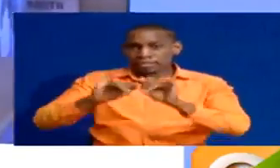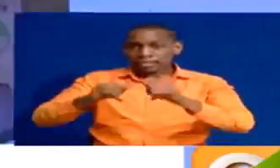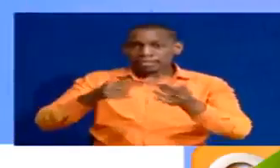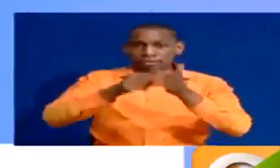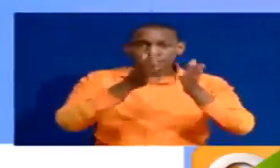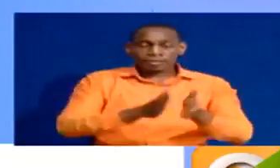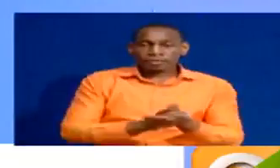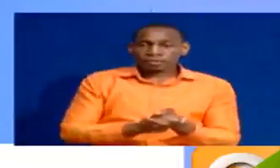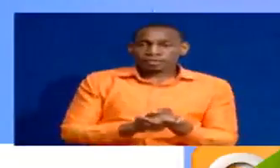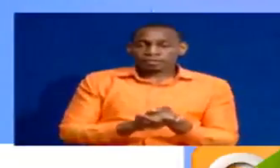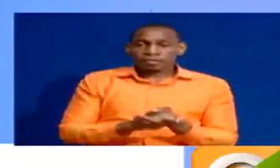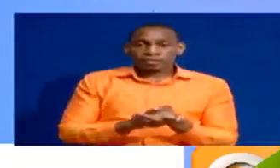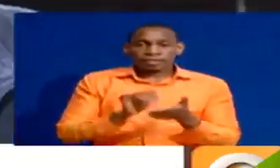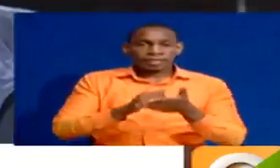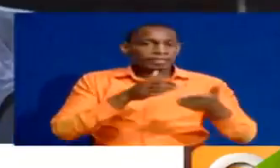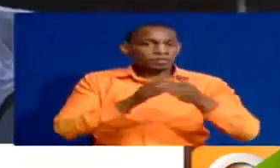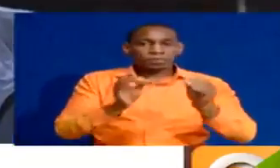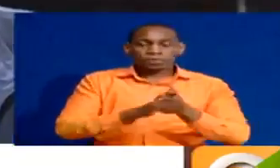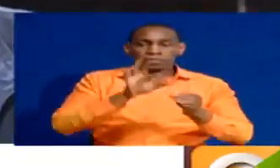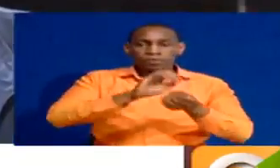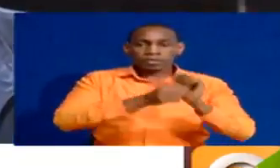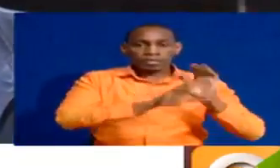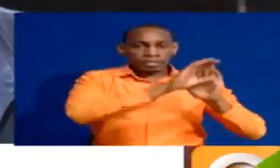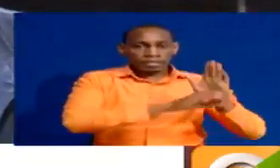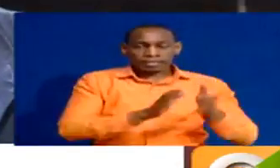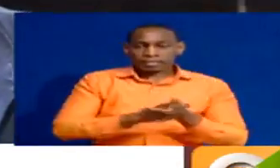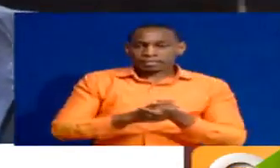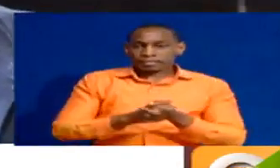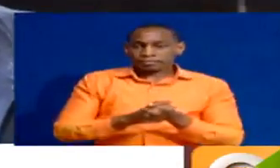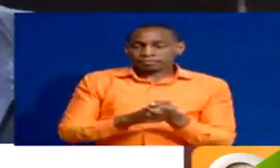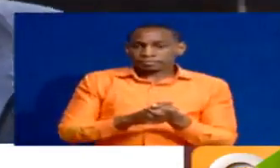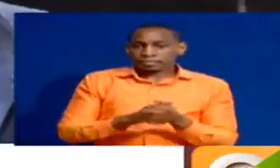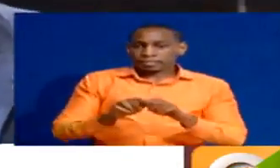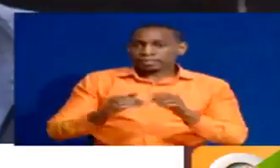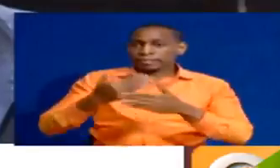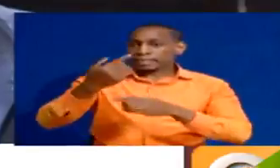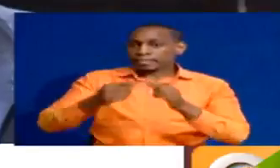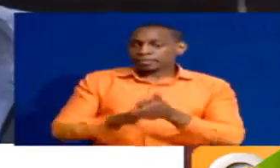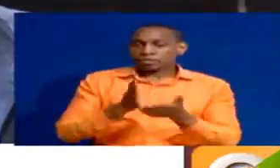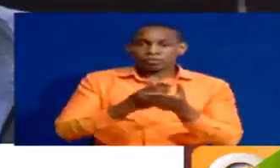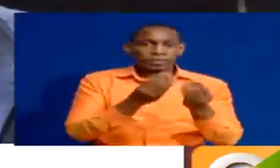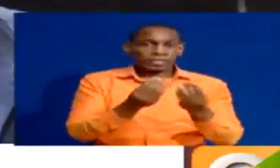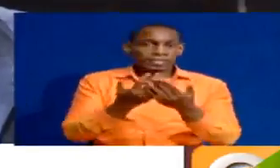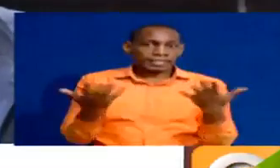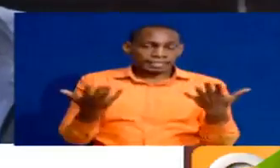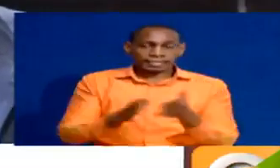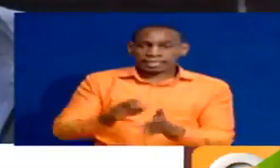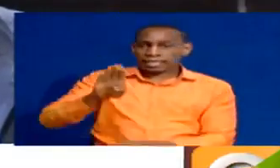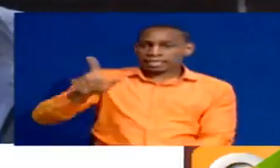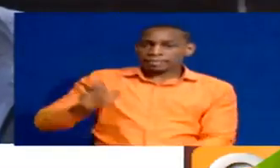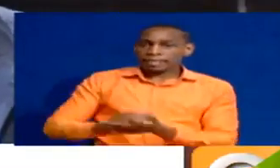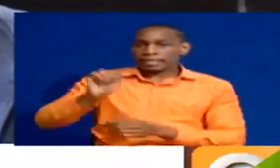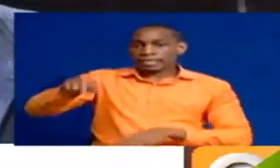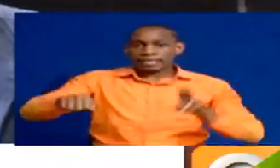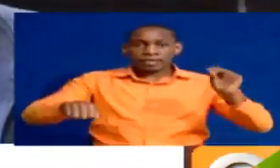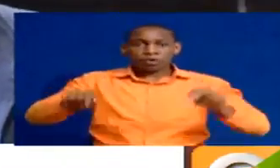candidates? There is nothing that would stop a referendum from, not just this year, even next year. And it's a very simple thing. It's a bill. It's a yes